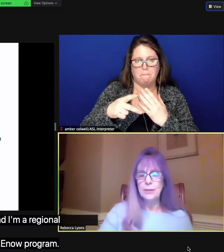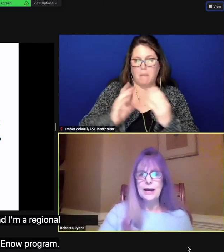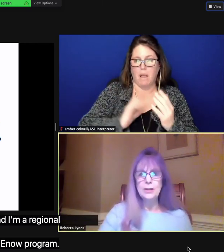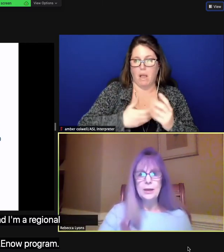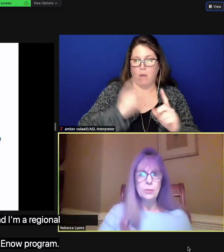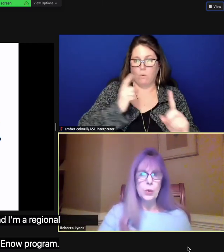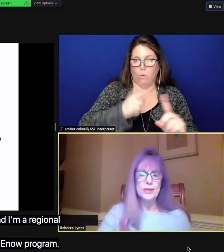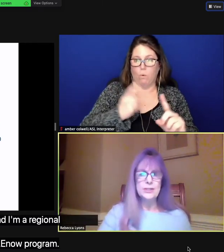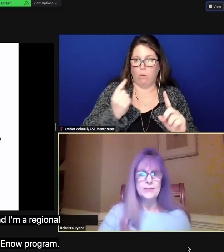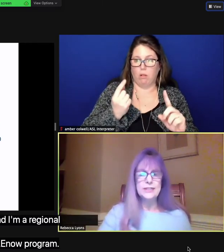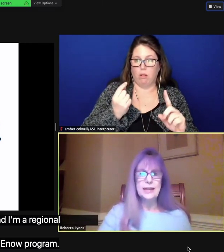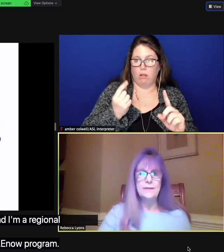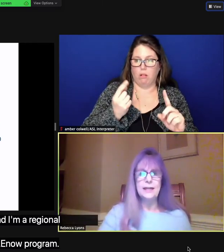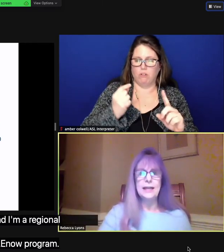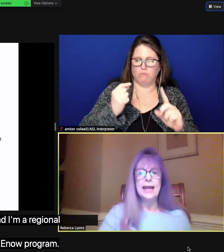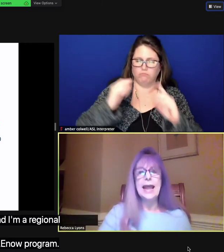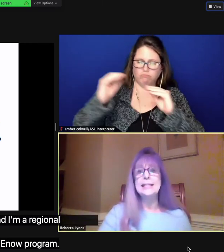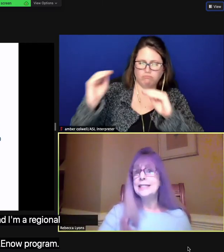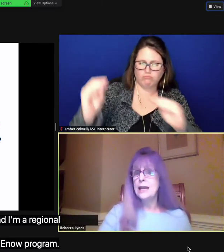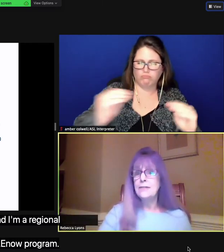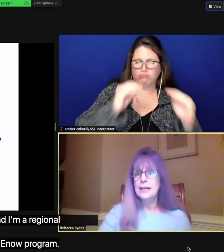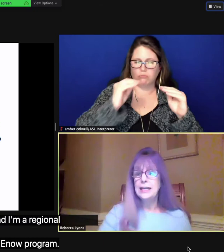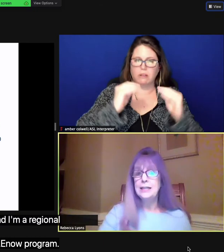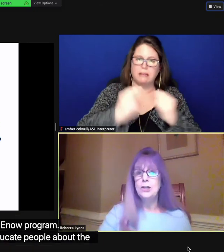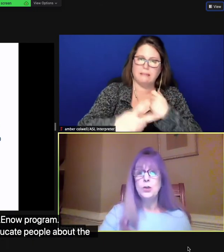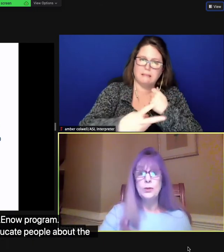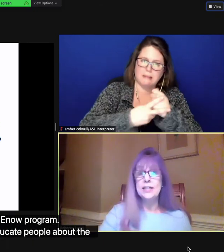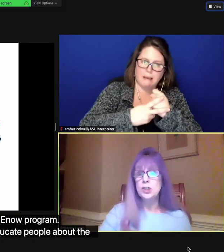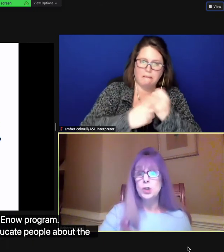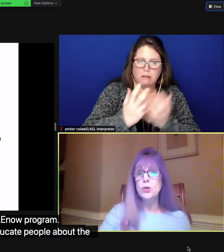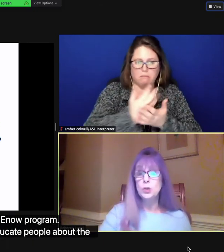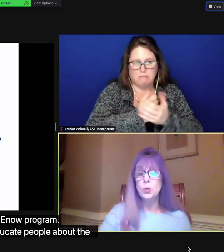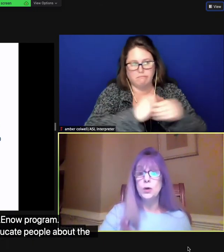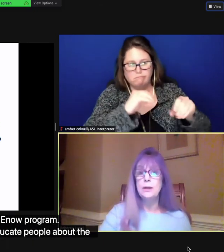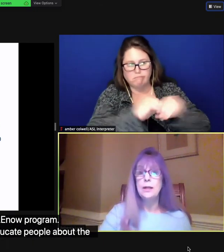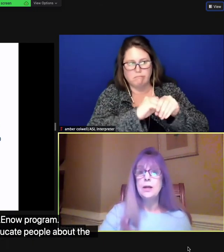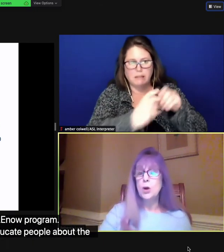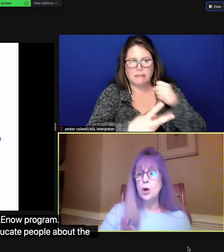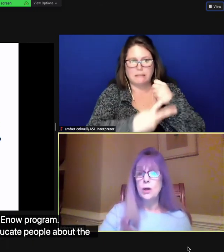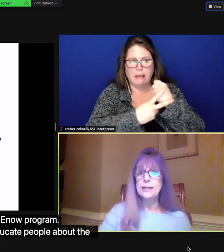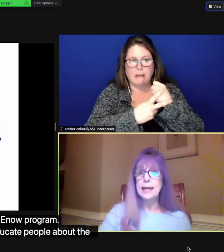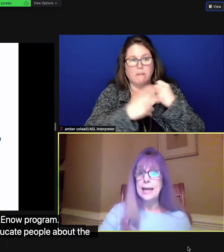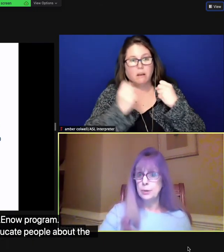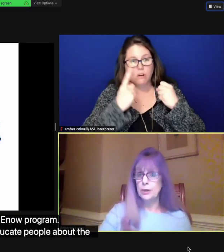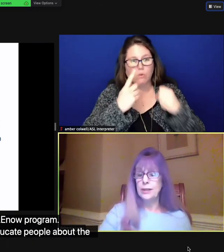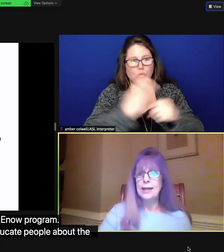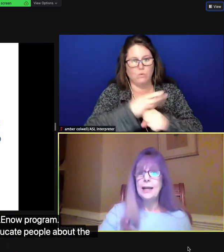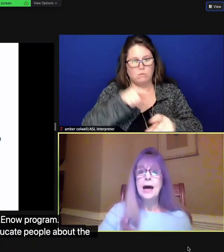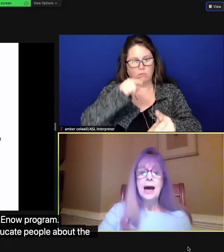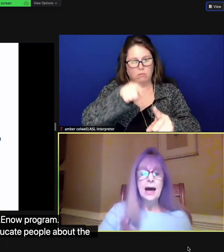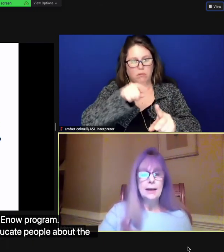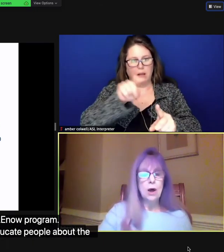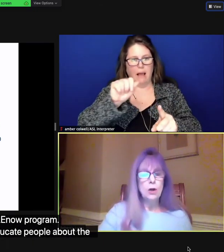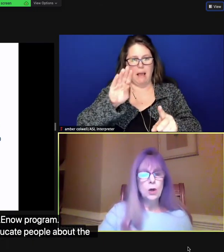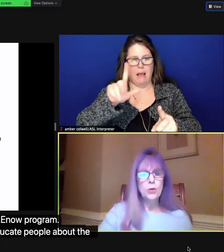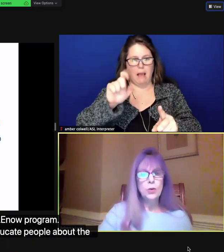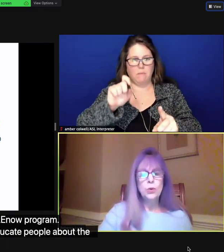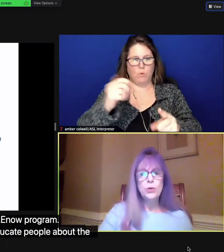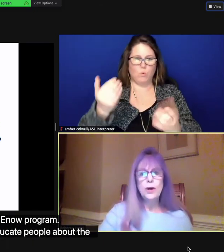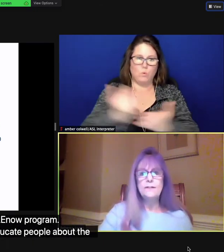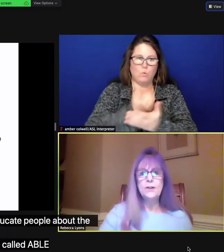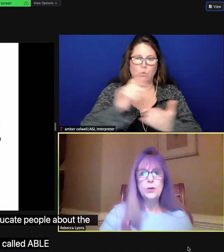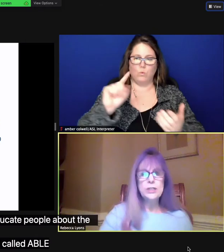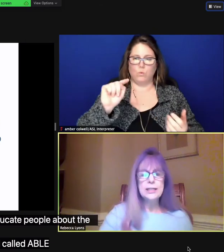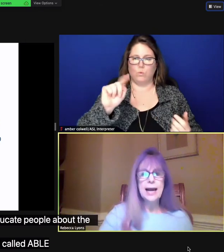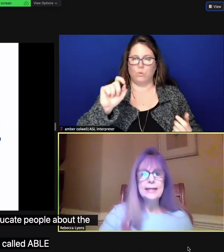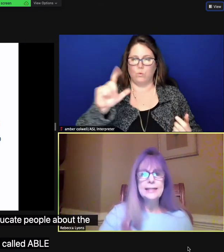people about the importance of saving and saving in this new tool called ABLE. I'll go through